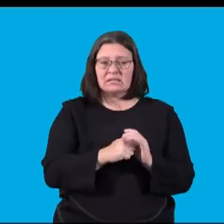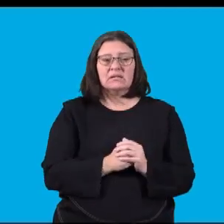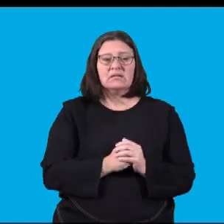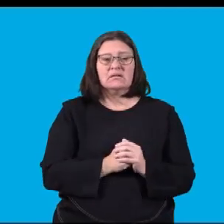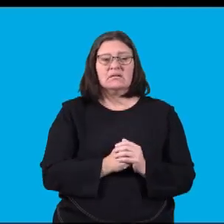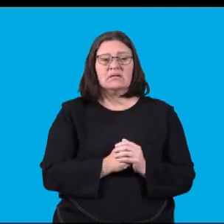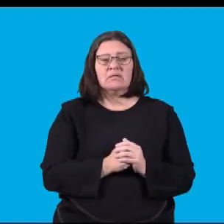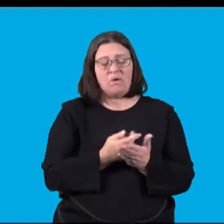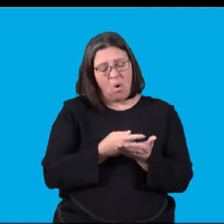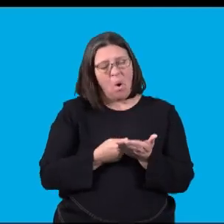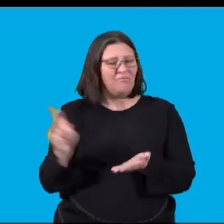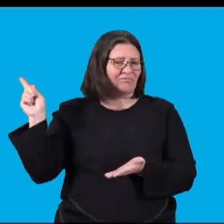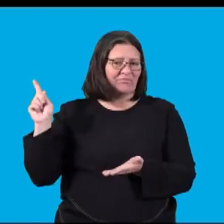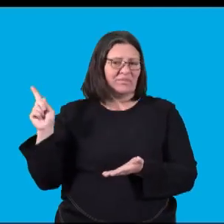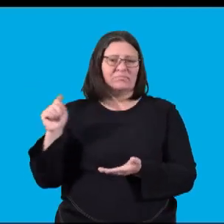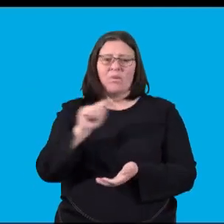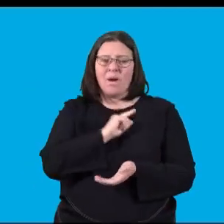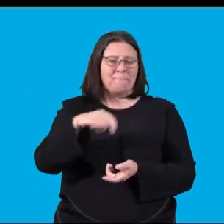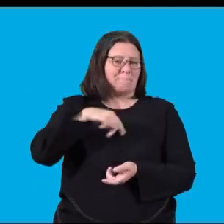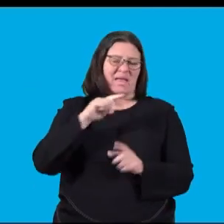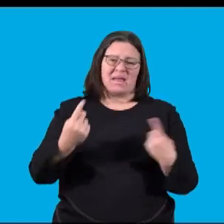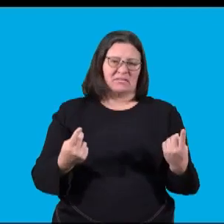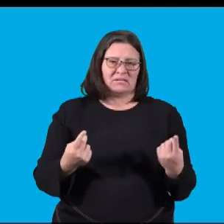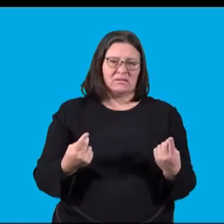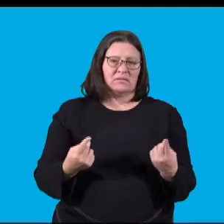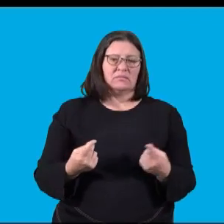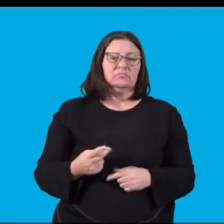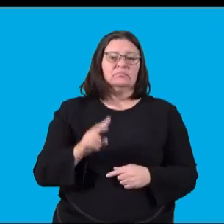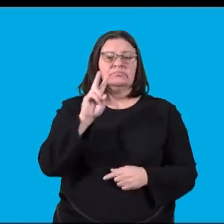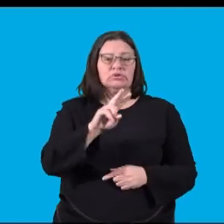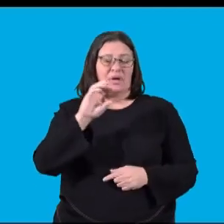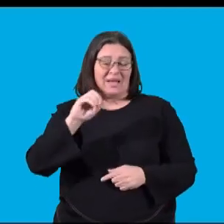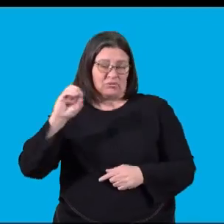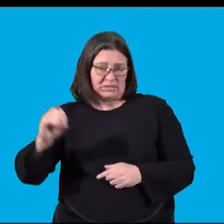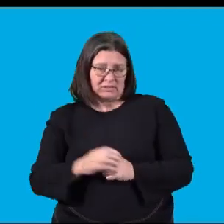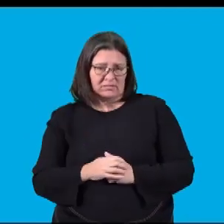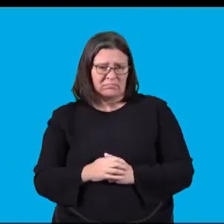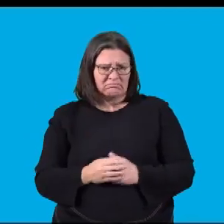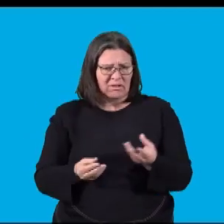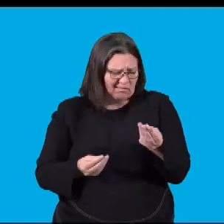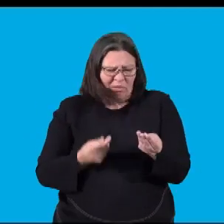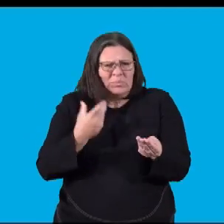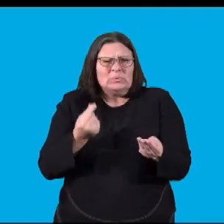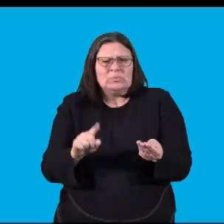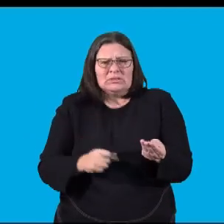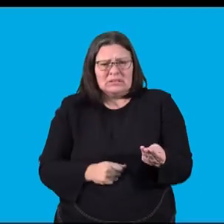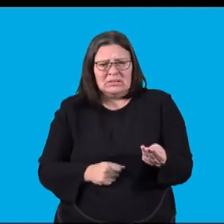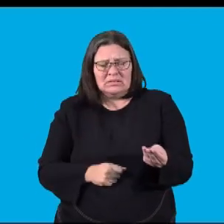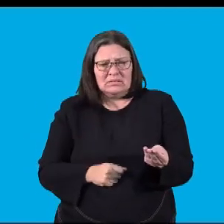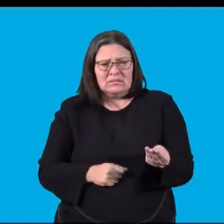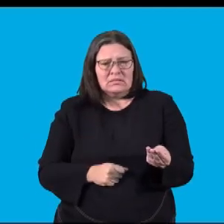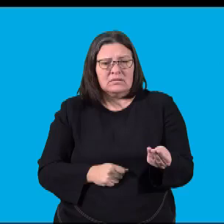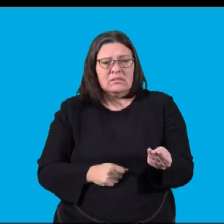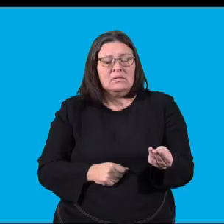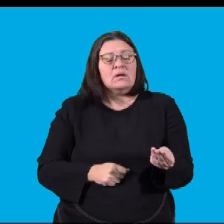off as a bad debt, 200. What do we do with such information? When you come